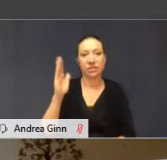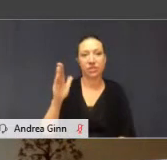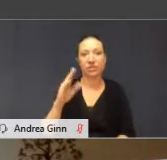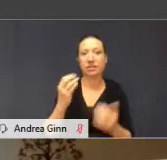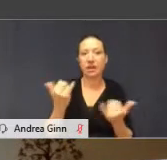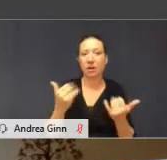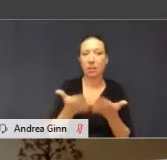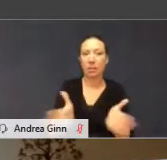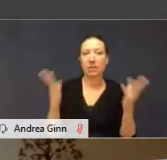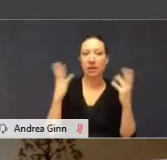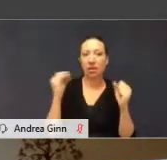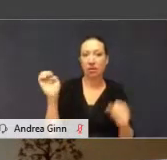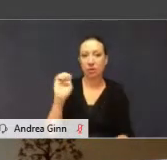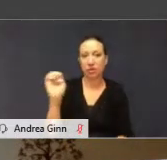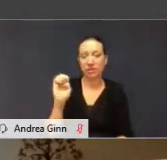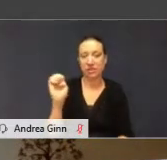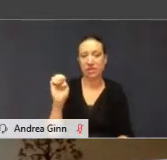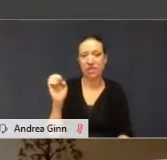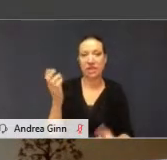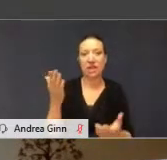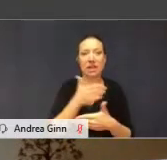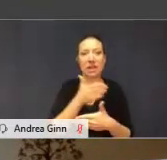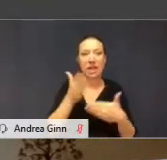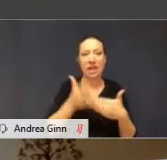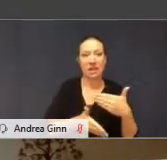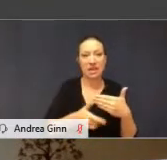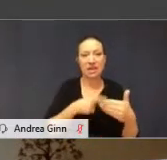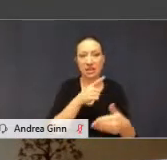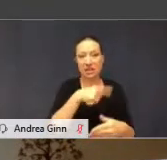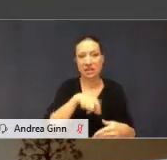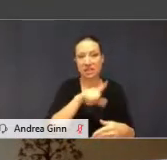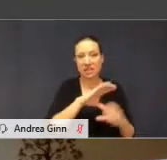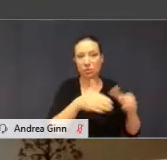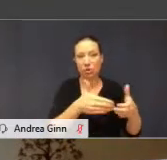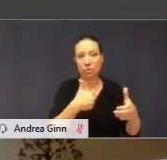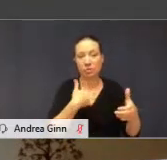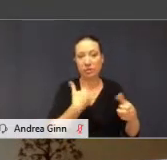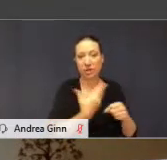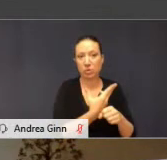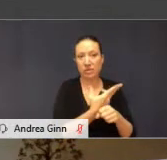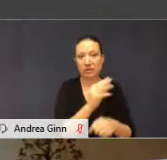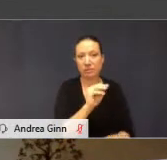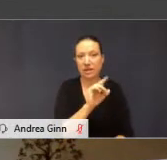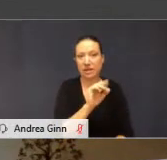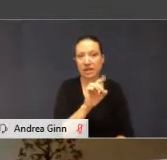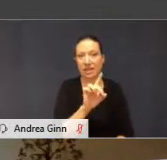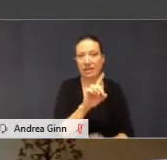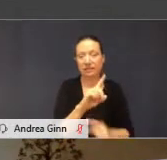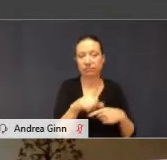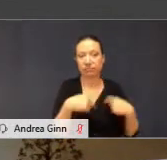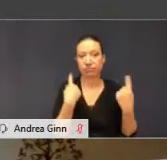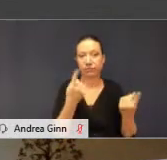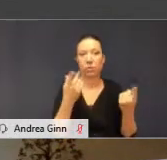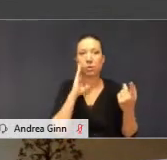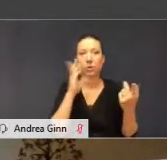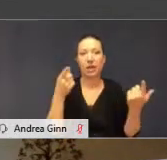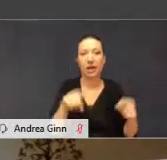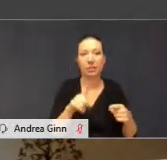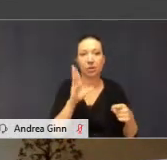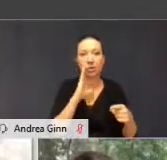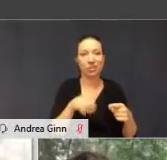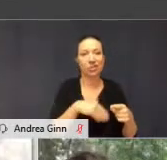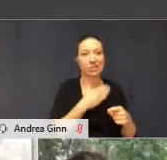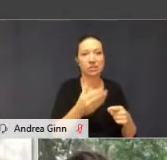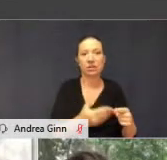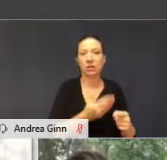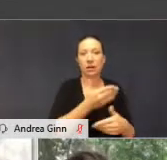ends and we've kept these people on Medicaid, what's going to happen? Is there going to be a cliff? Is there a plan for what